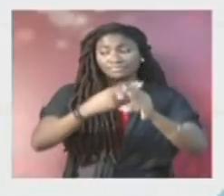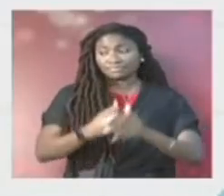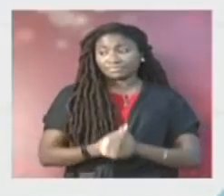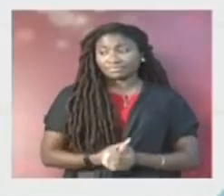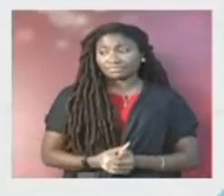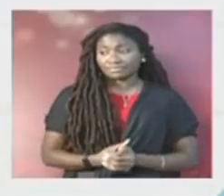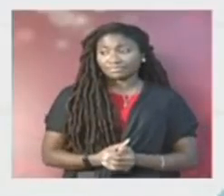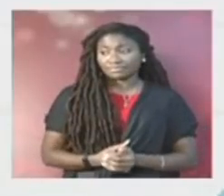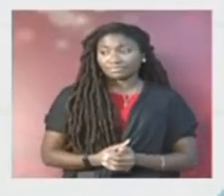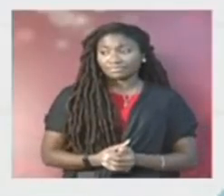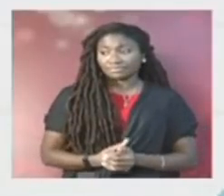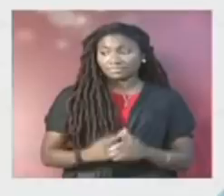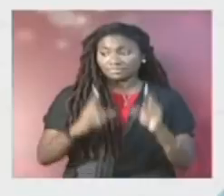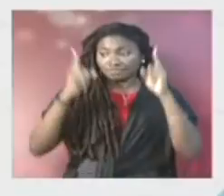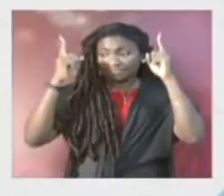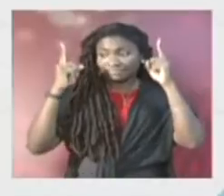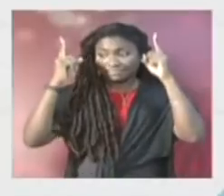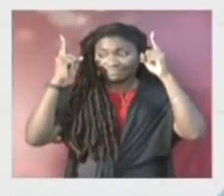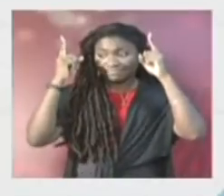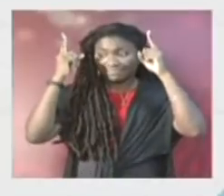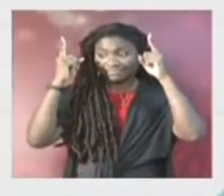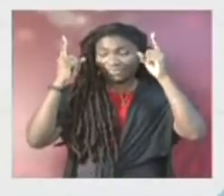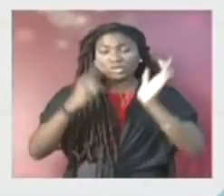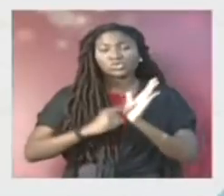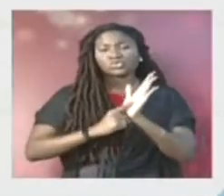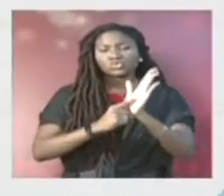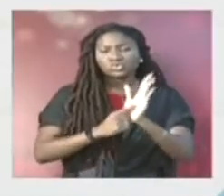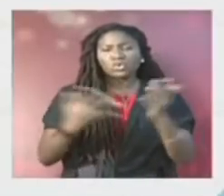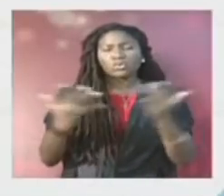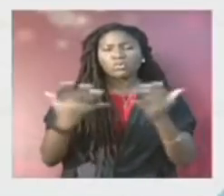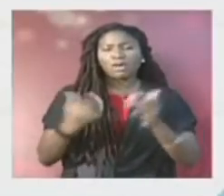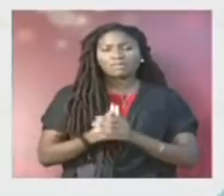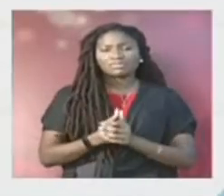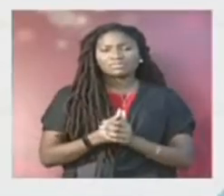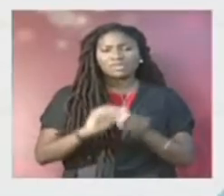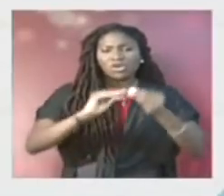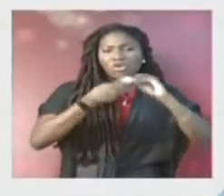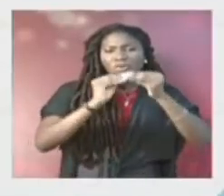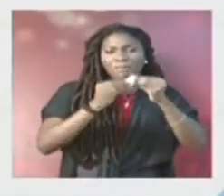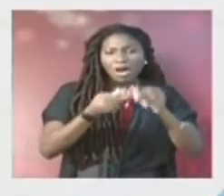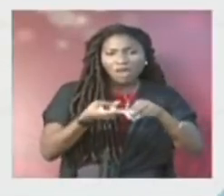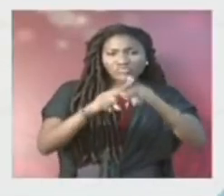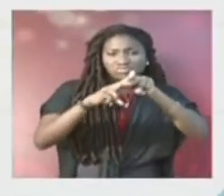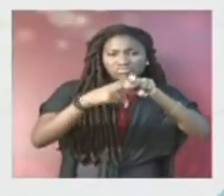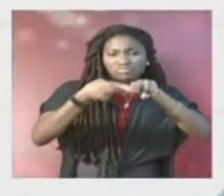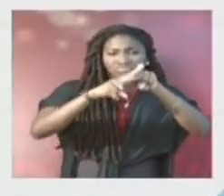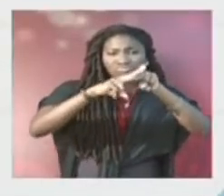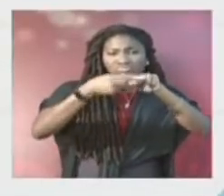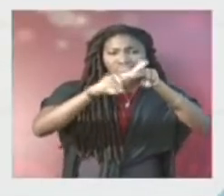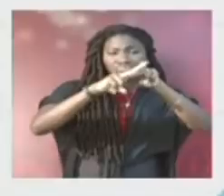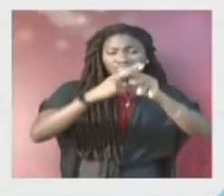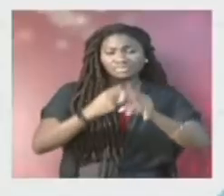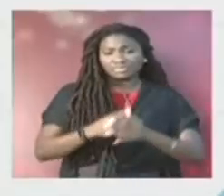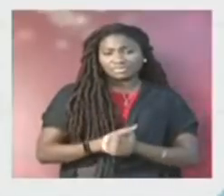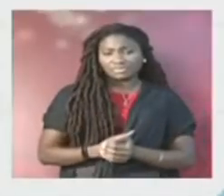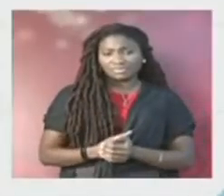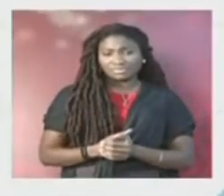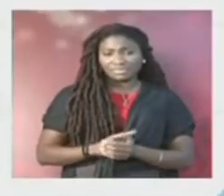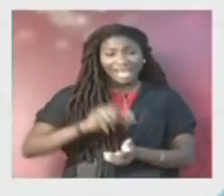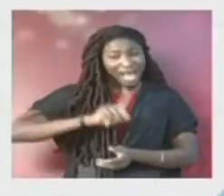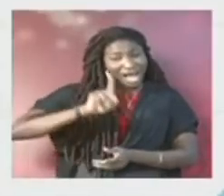corner shows how that doubling behavior had behaved from that July time period to now, where it was at its fastest in